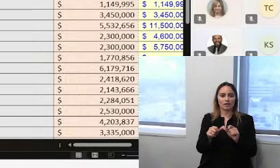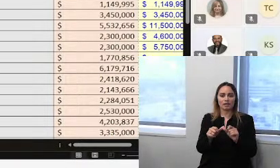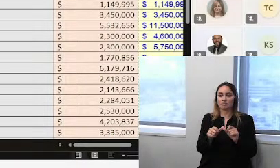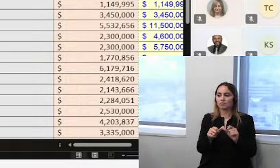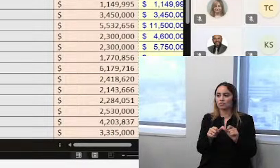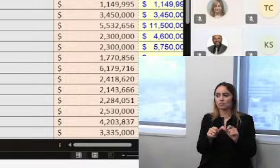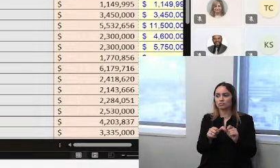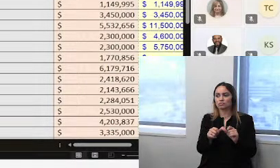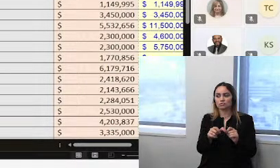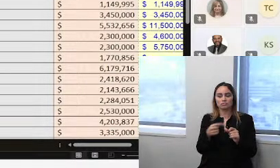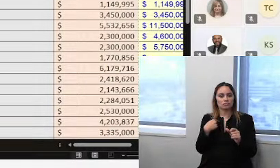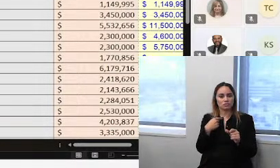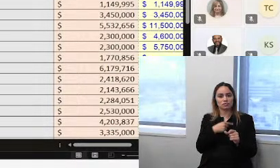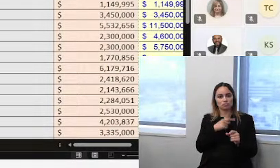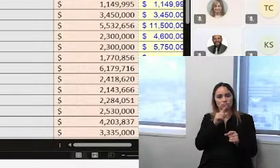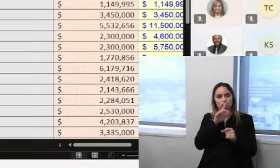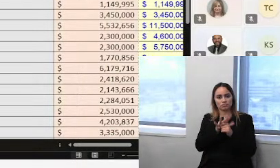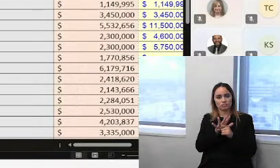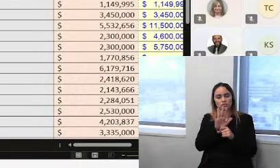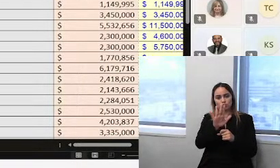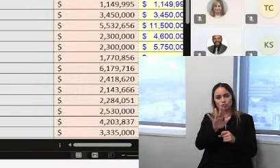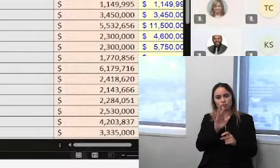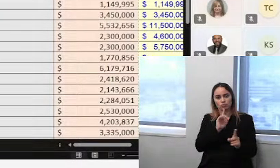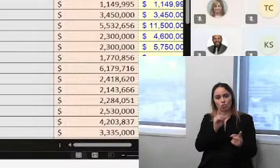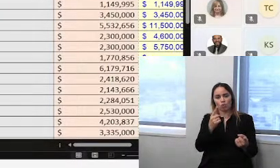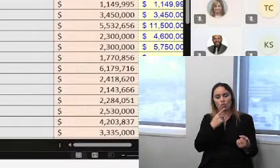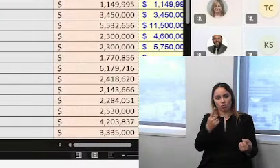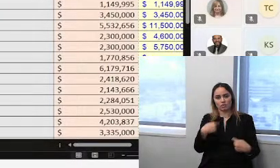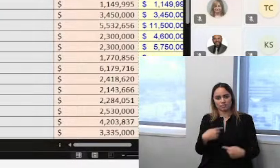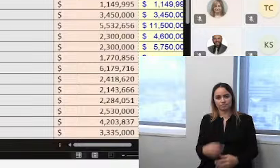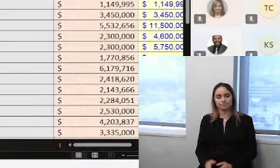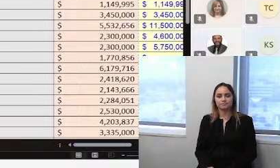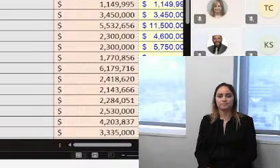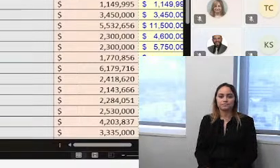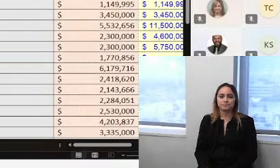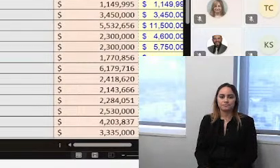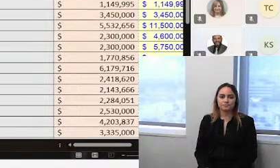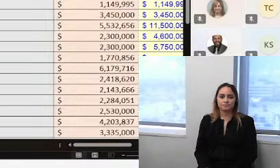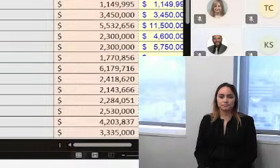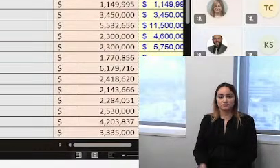exhibits answer the full scope of what you're requesting, we will also state so. Mr. Hempling?